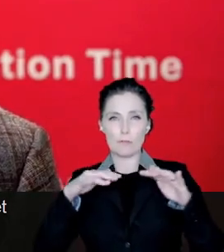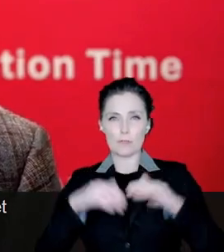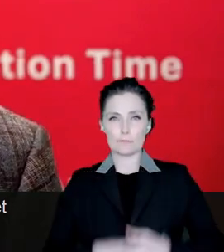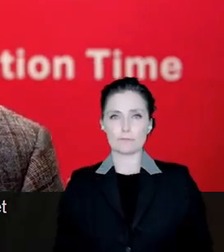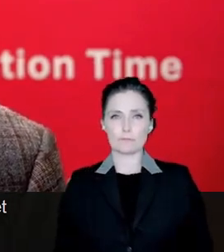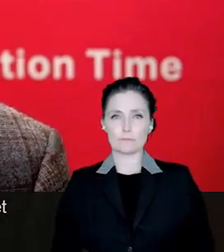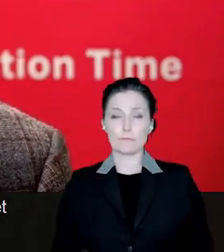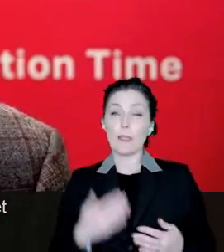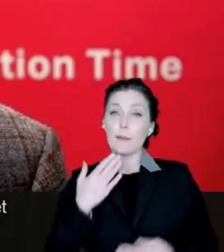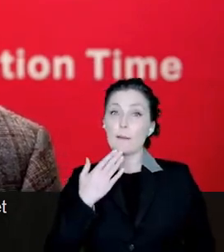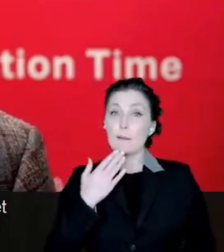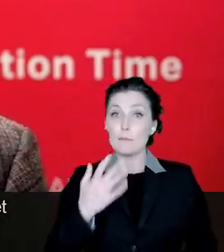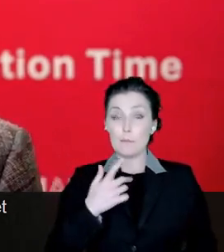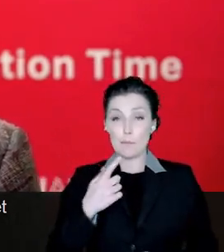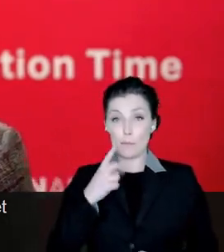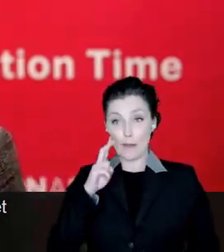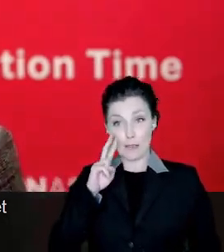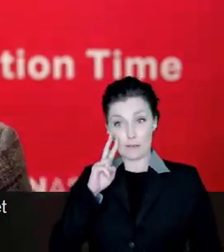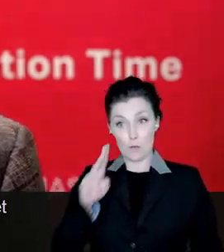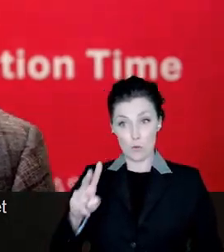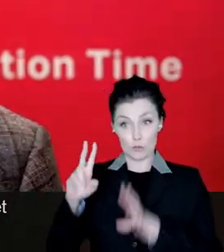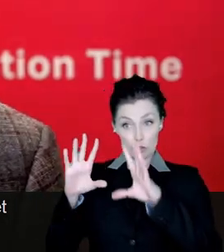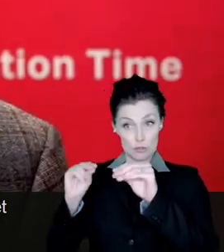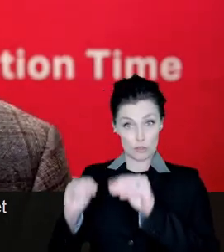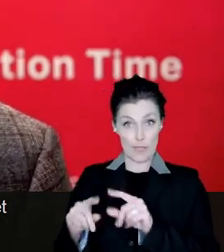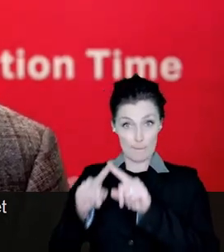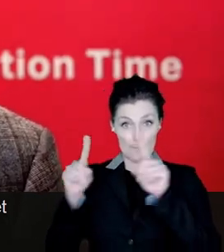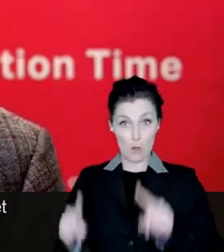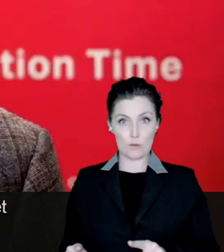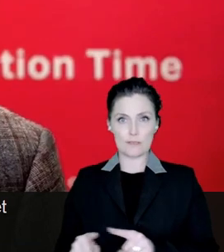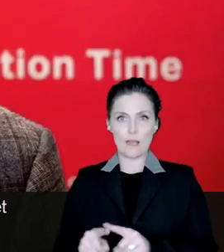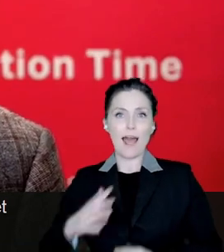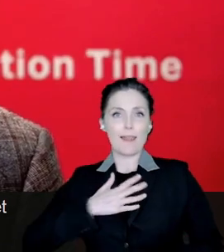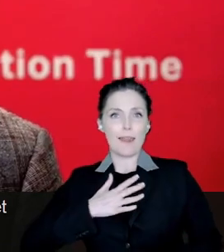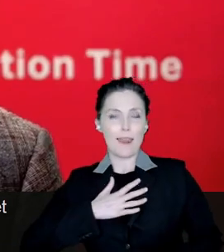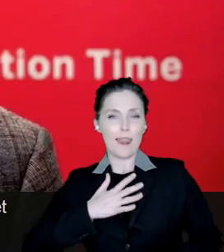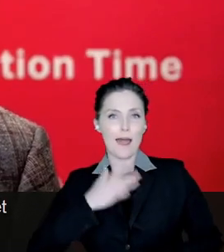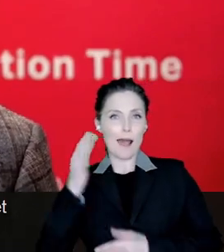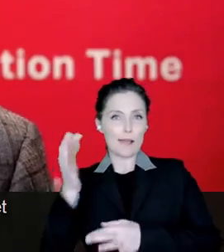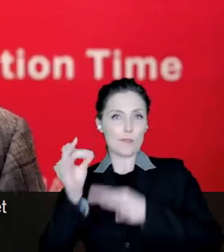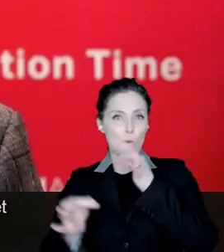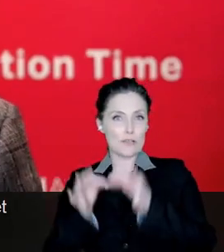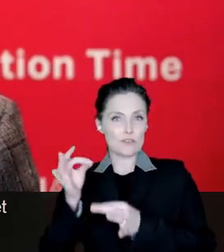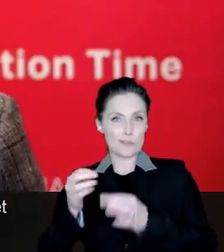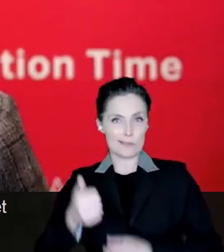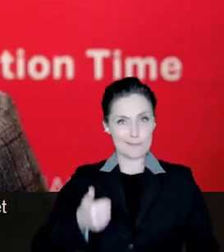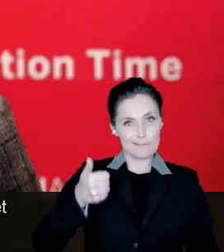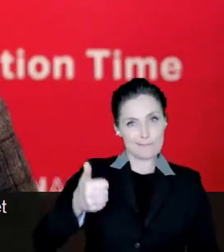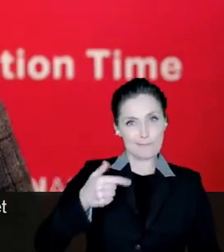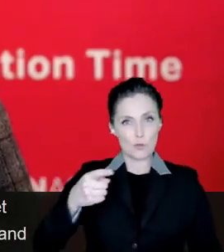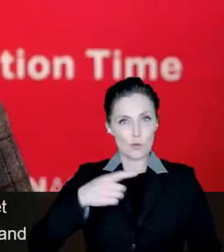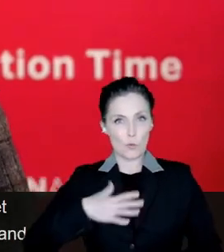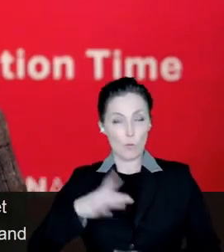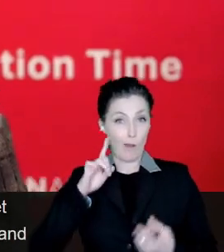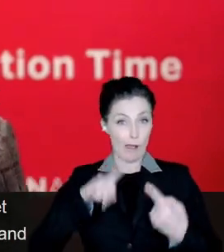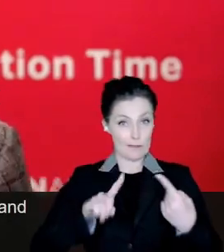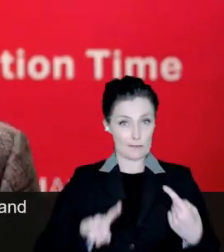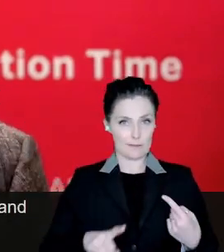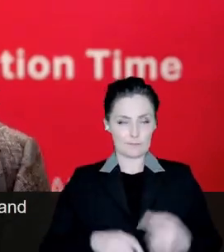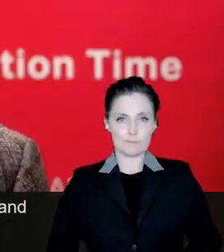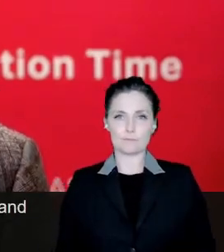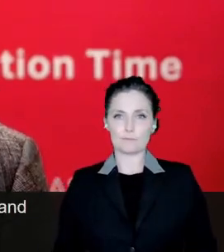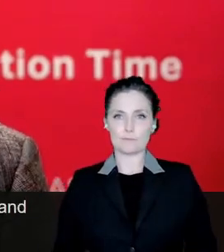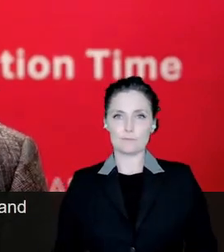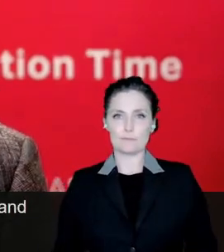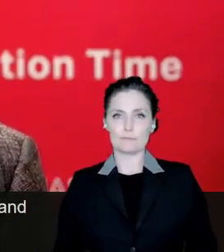keep an eye on the chat box and like the questions you would like to be answered. I'd like to first